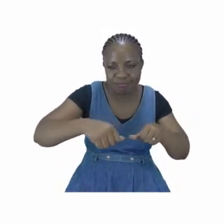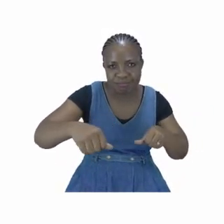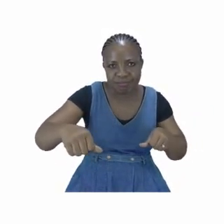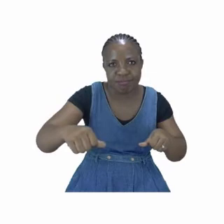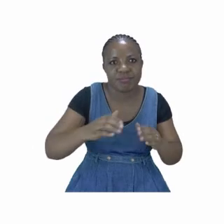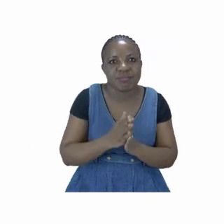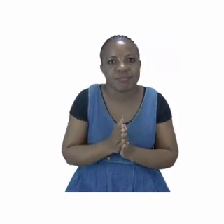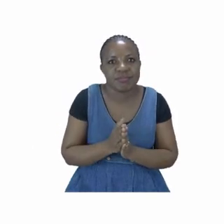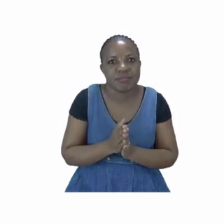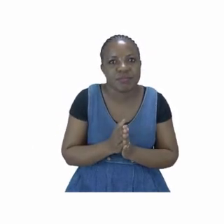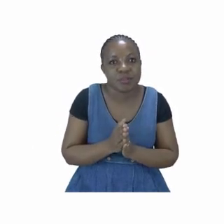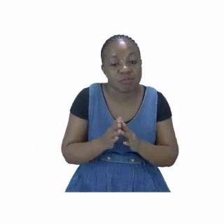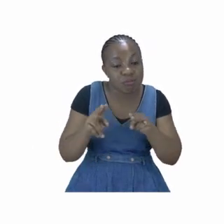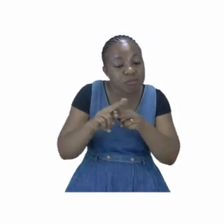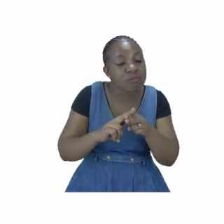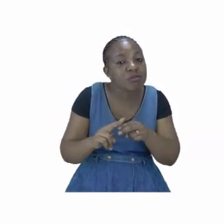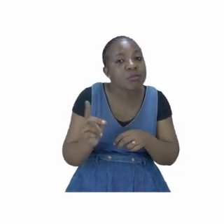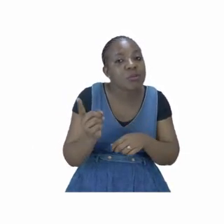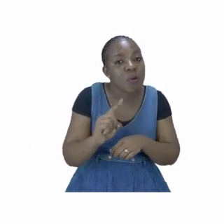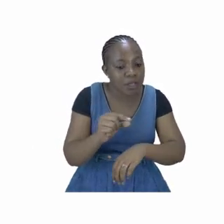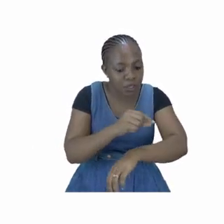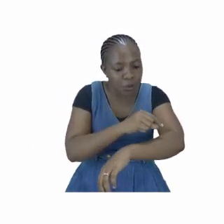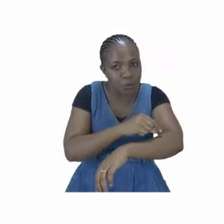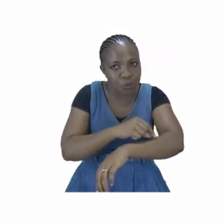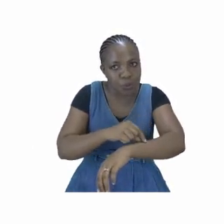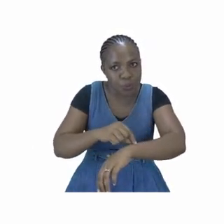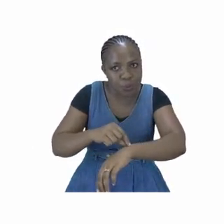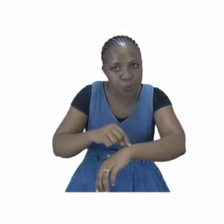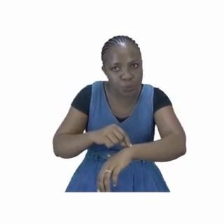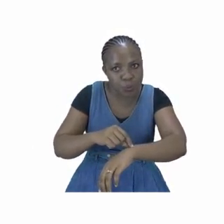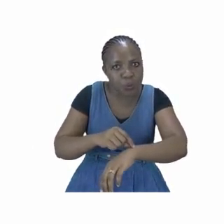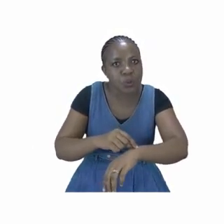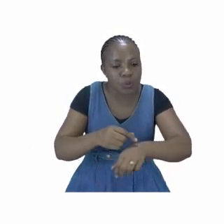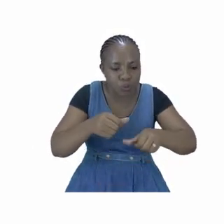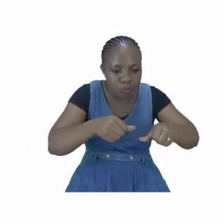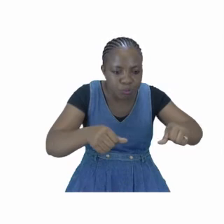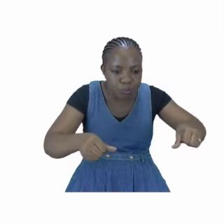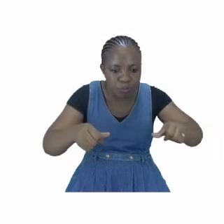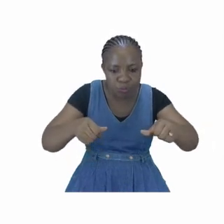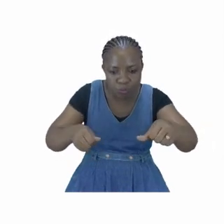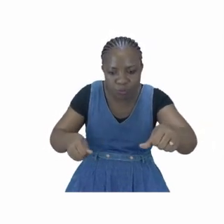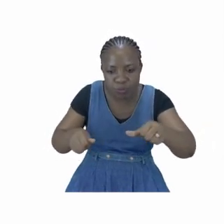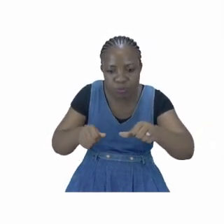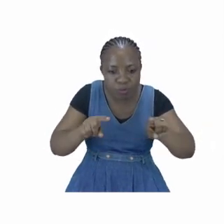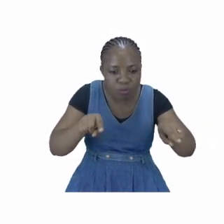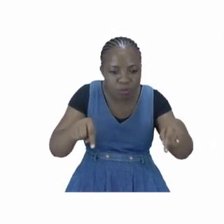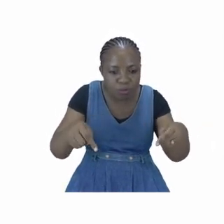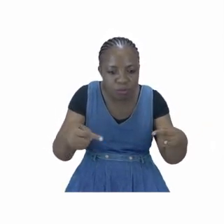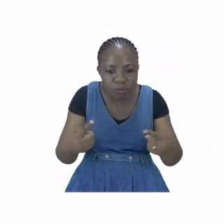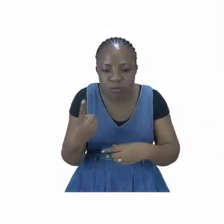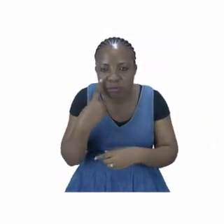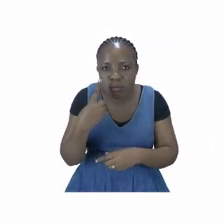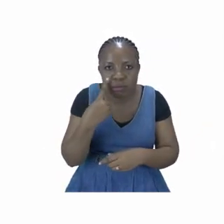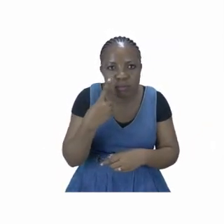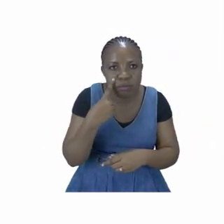to use a ruler to measure the classroom objects that you can see. All the things there,